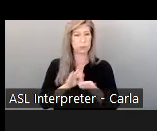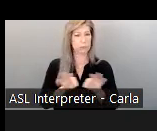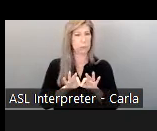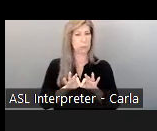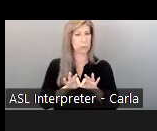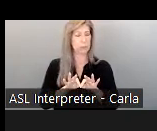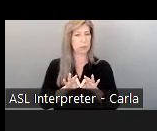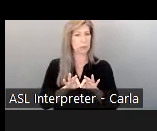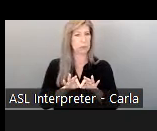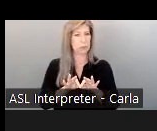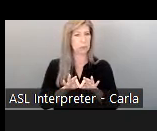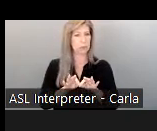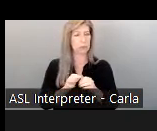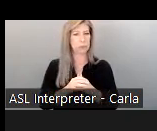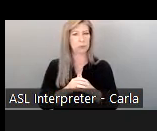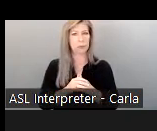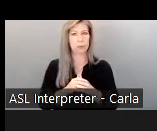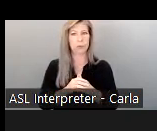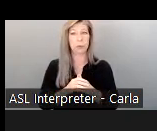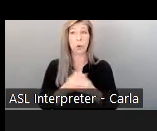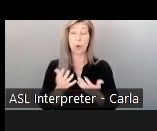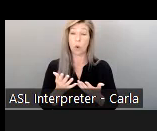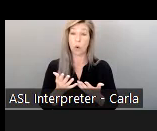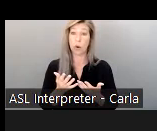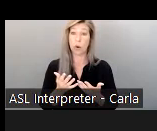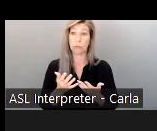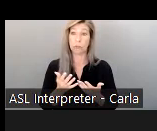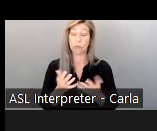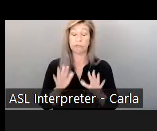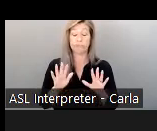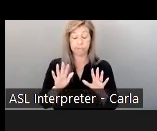Or I might say, it's like this right now.